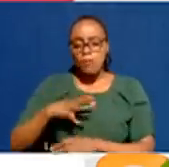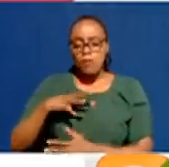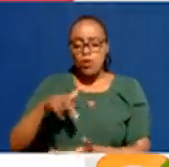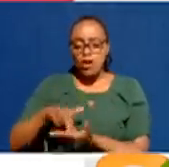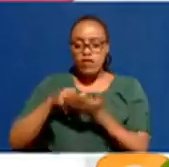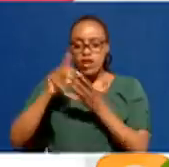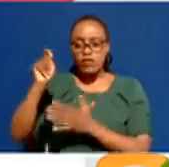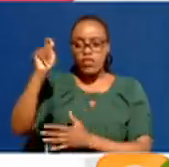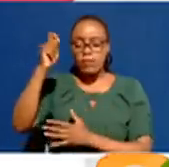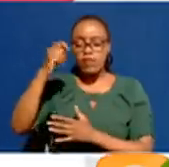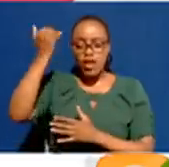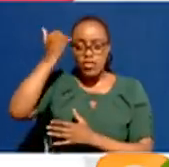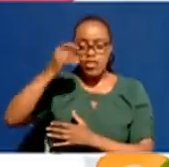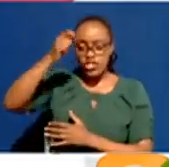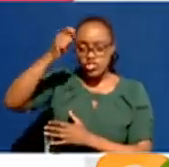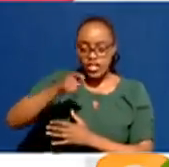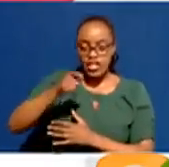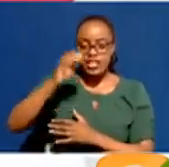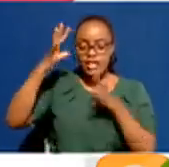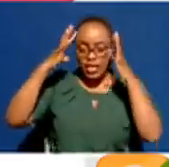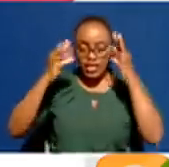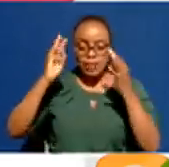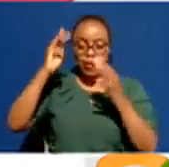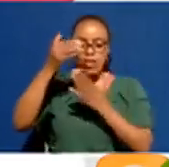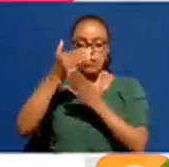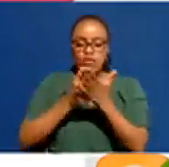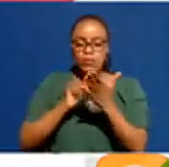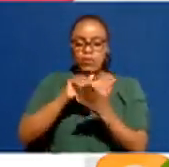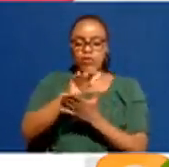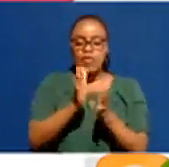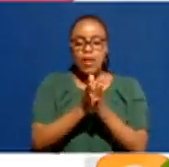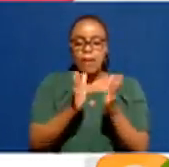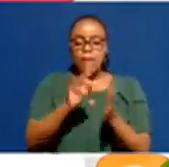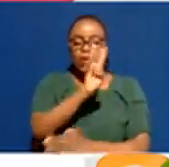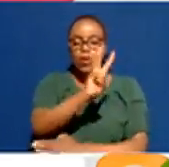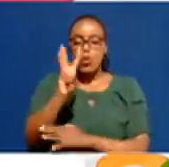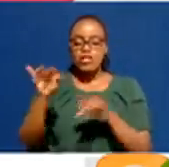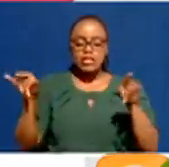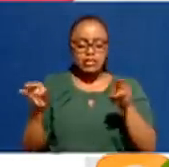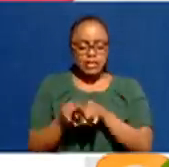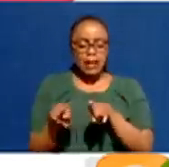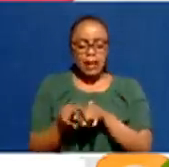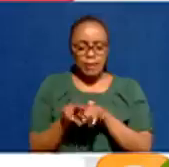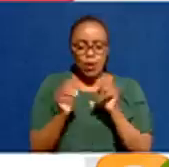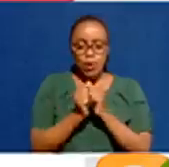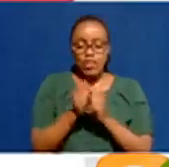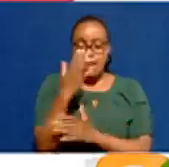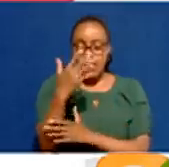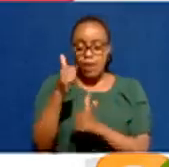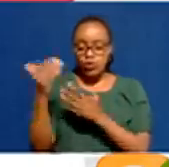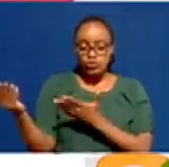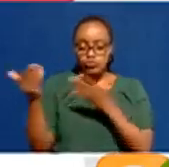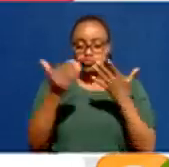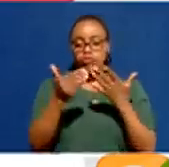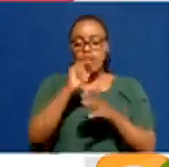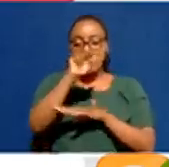candidates. The judges will also determine whether the forms uploaded on the public portal were similar to the physical documents submitted to the